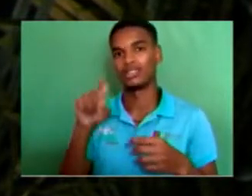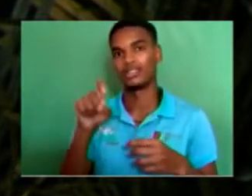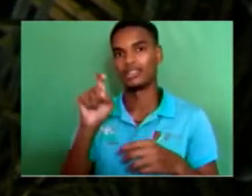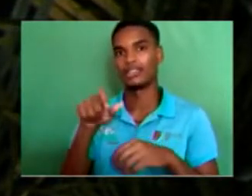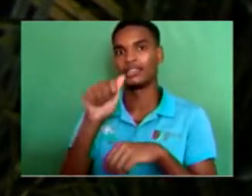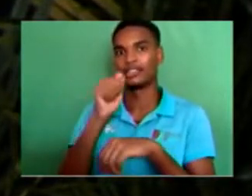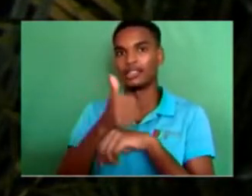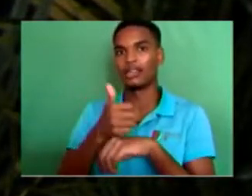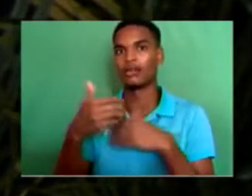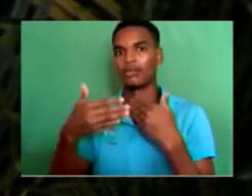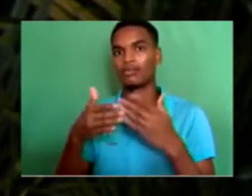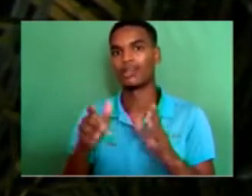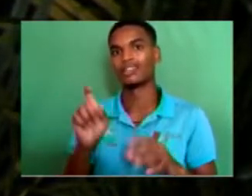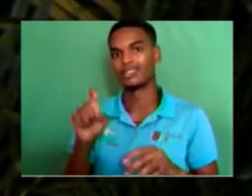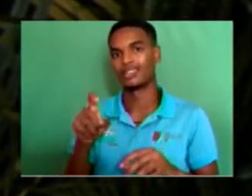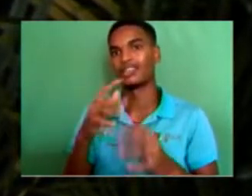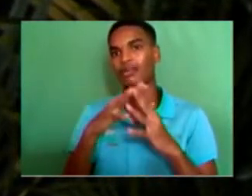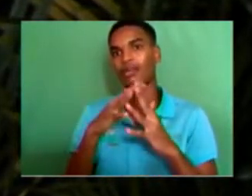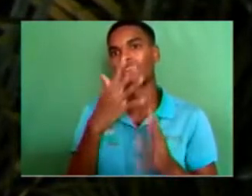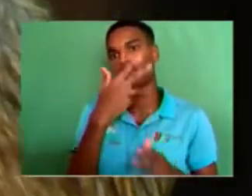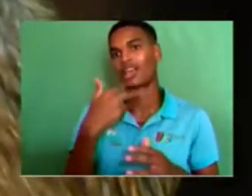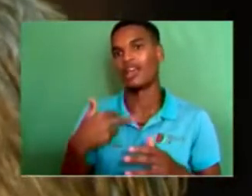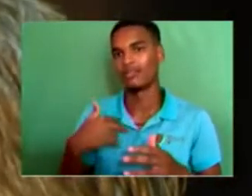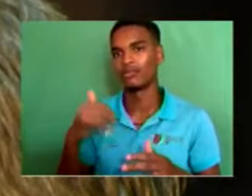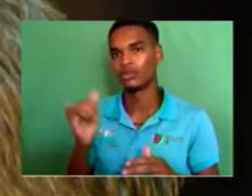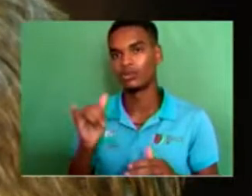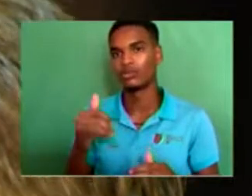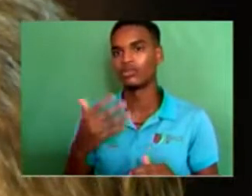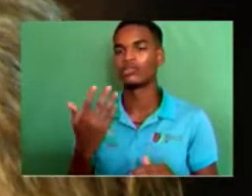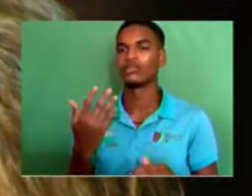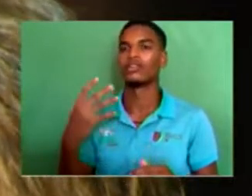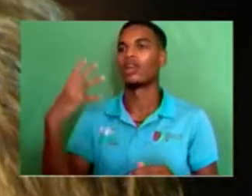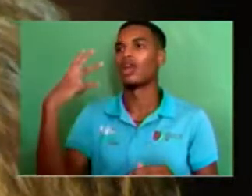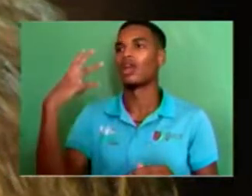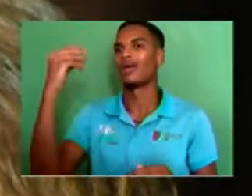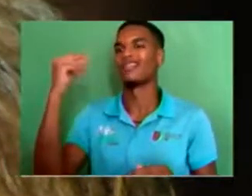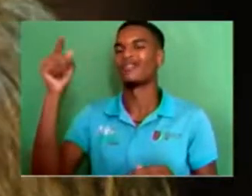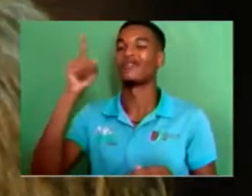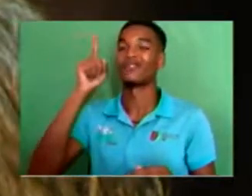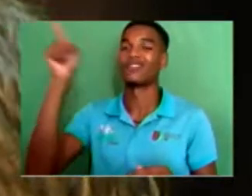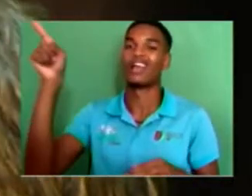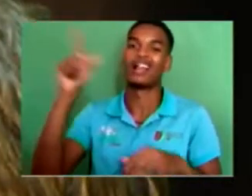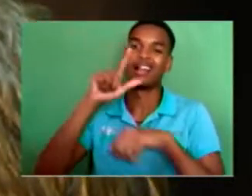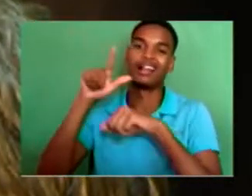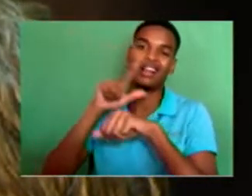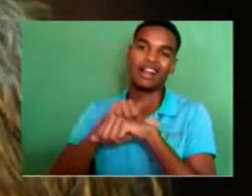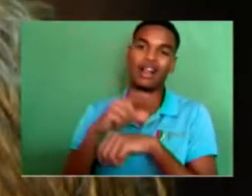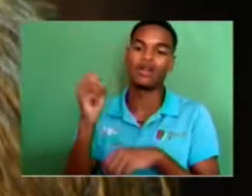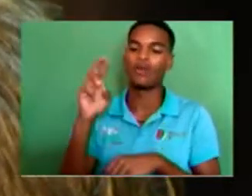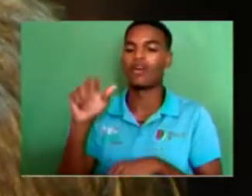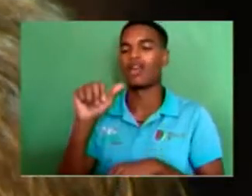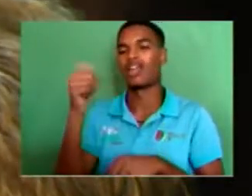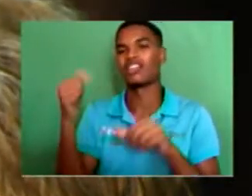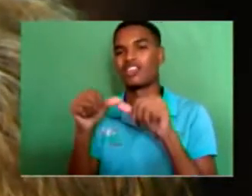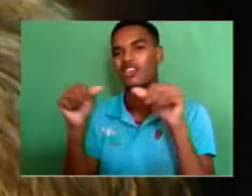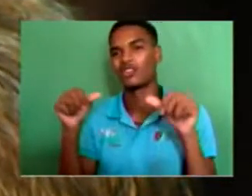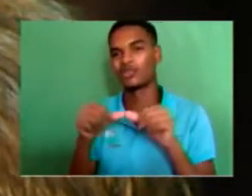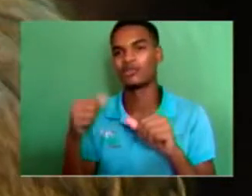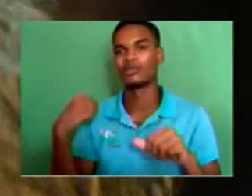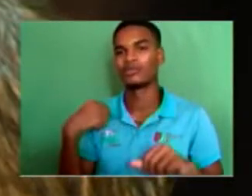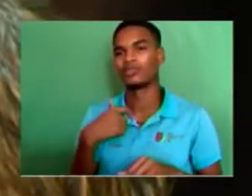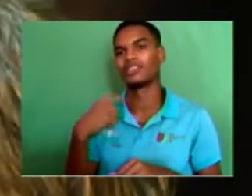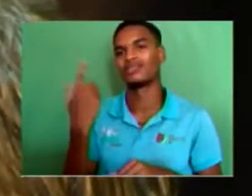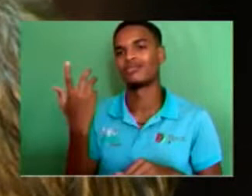right? That, out in the hinterlands or other areas that we could potentially do that, or